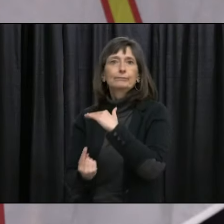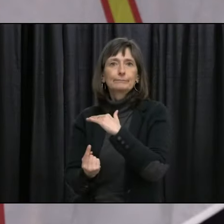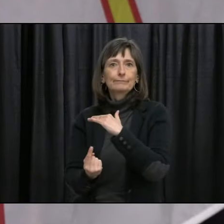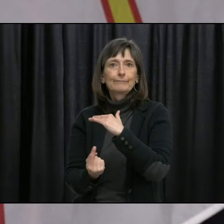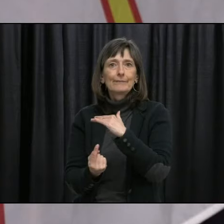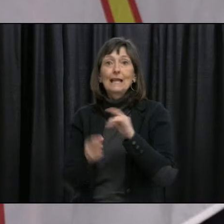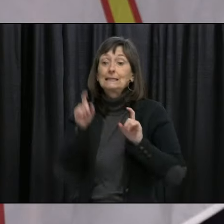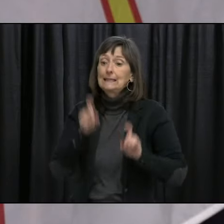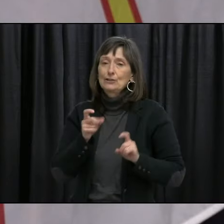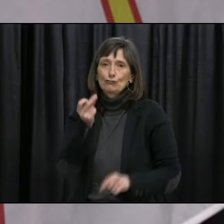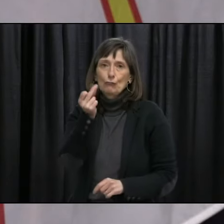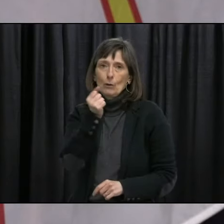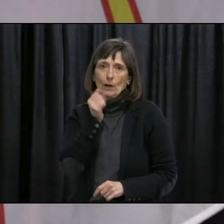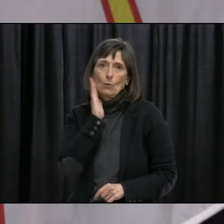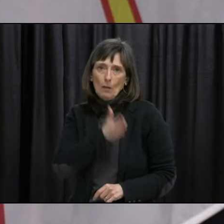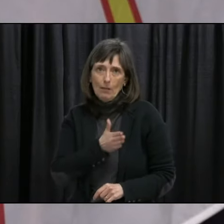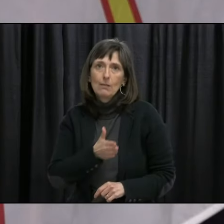are positive, to